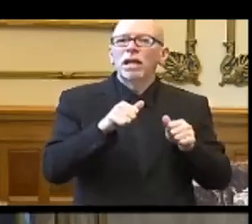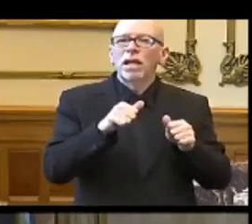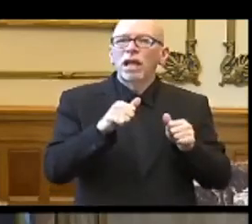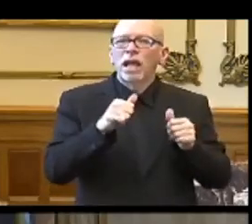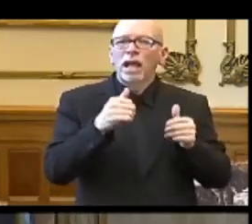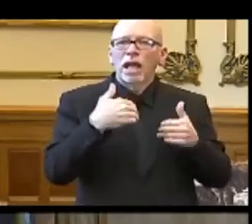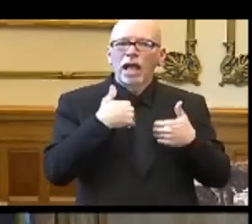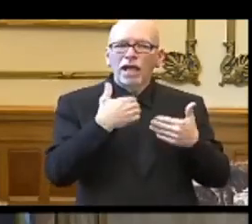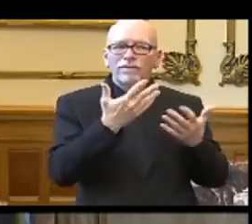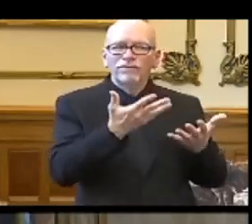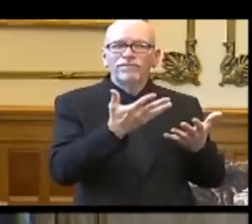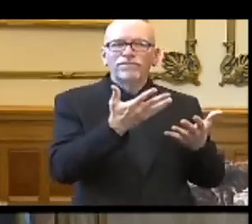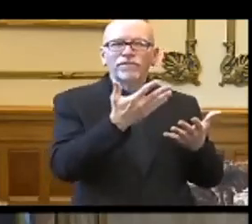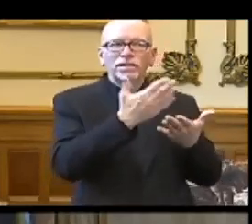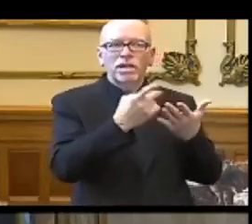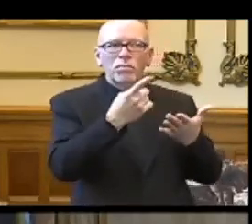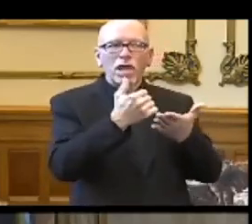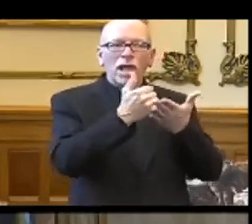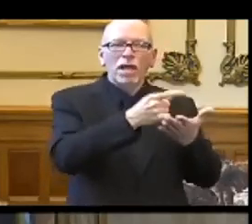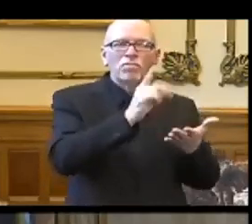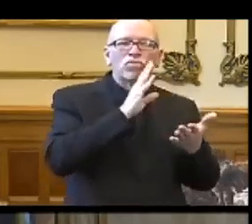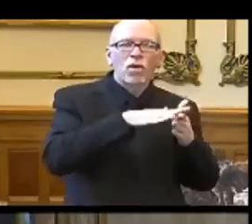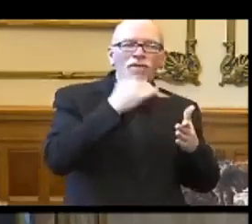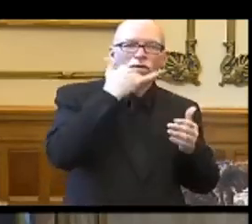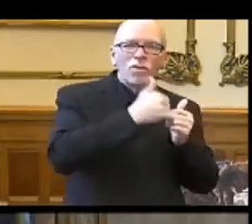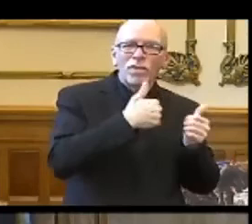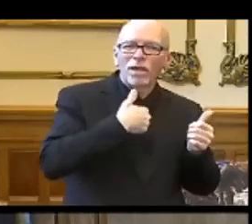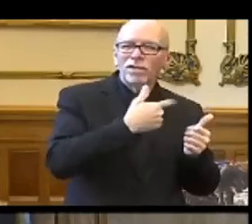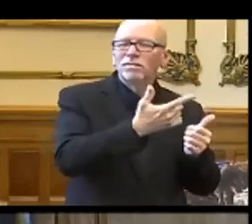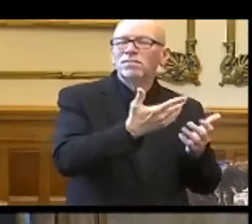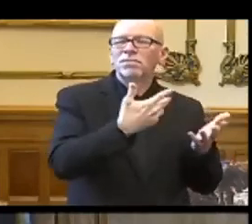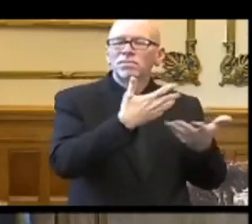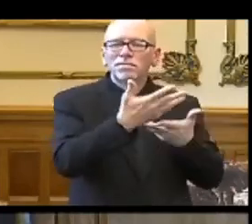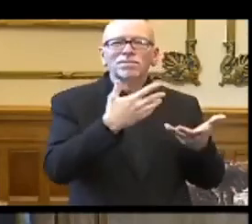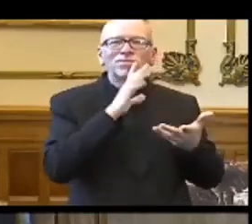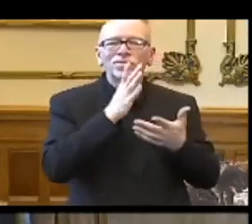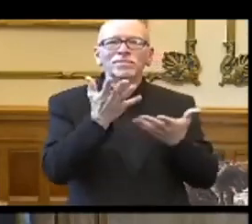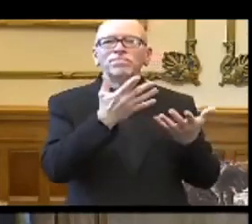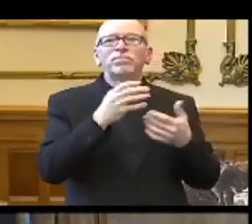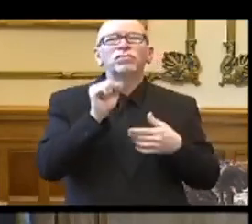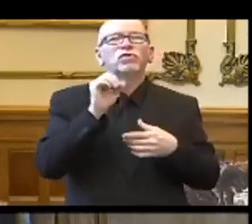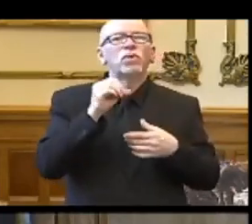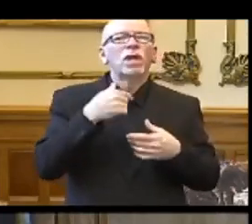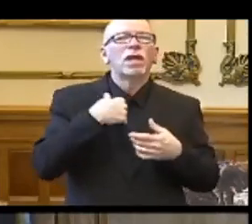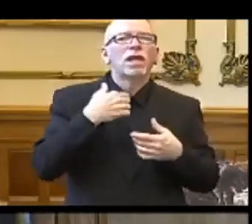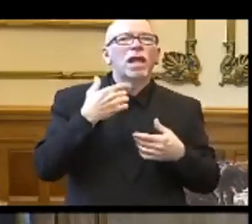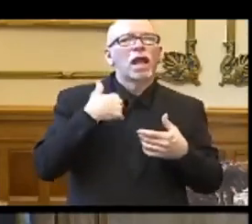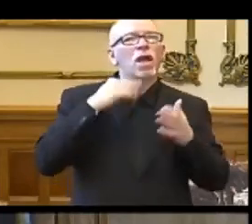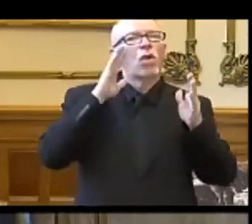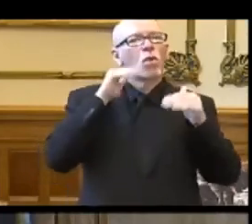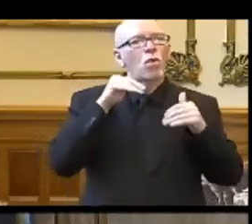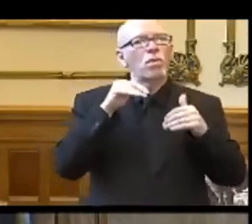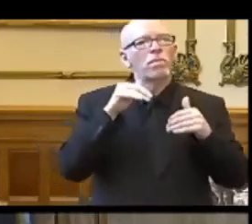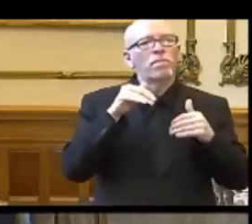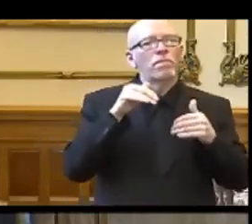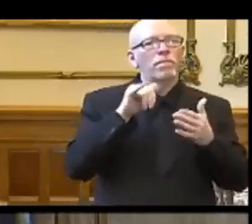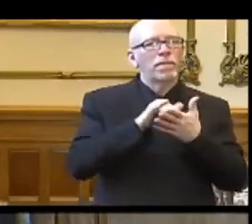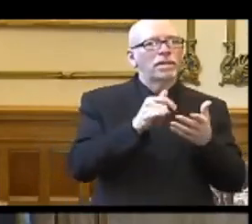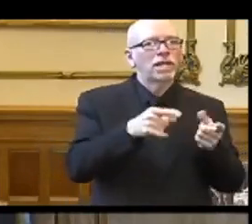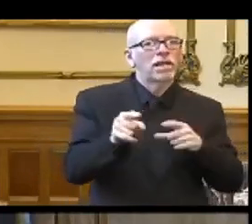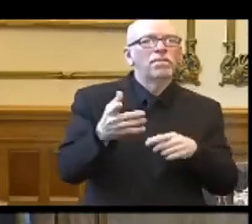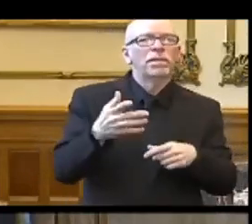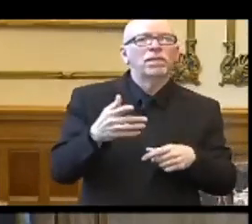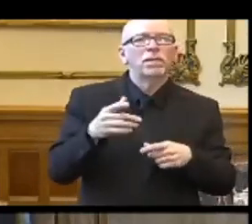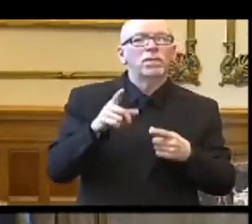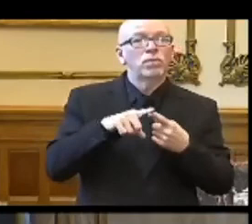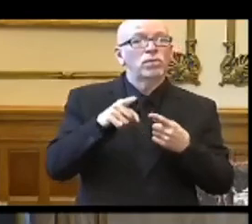someone actually, help her try to talk on the phone with us and other things. So I would hope that that's what's occurring. I think that